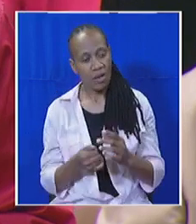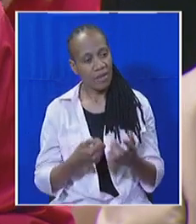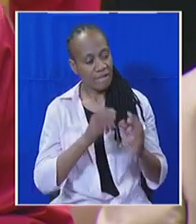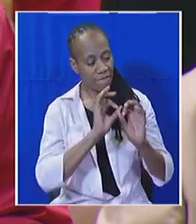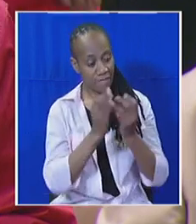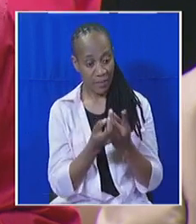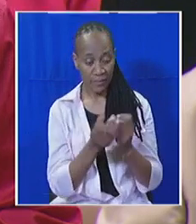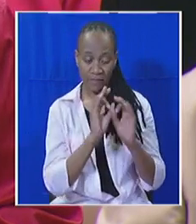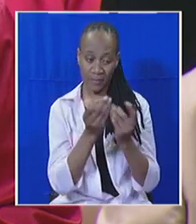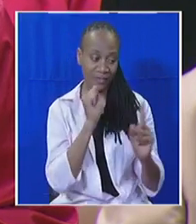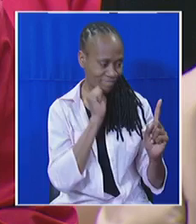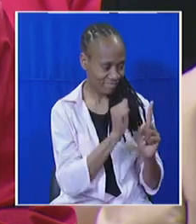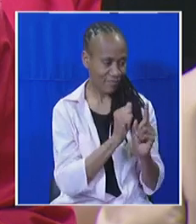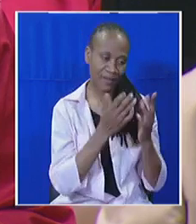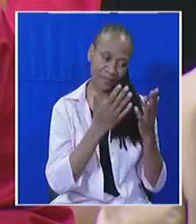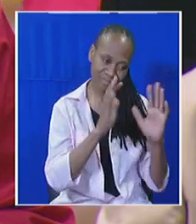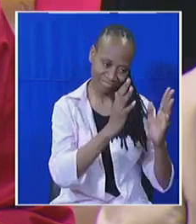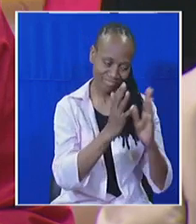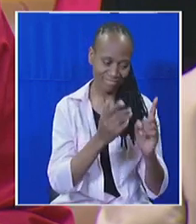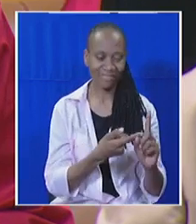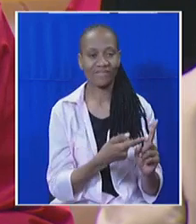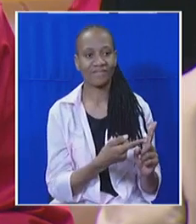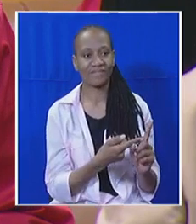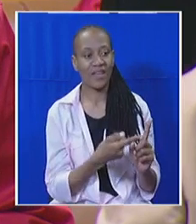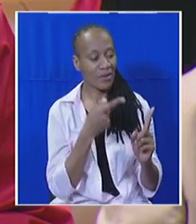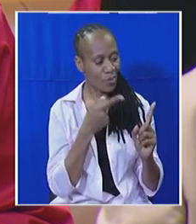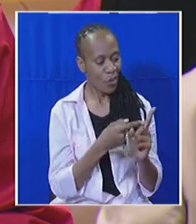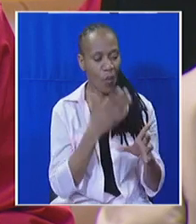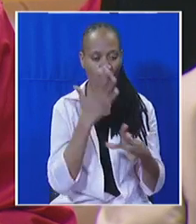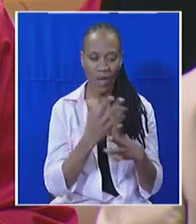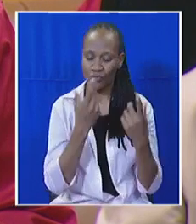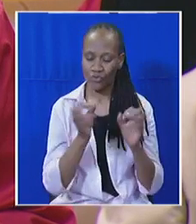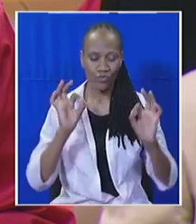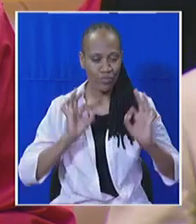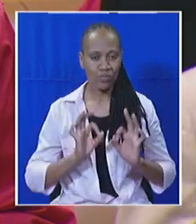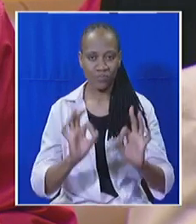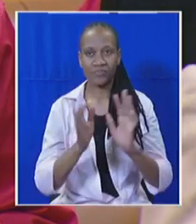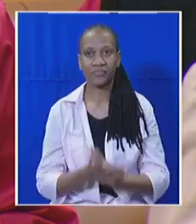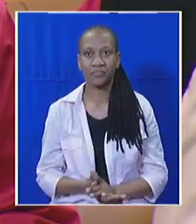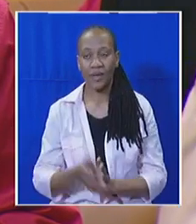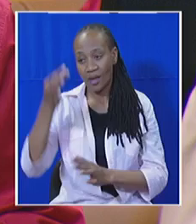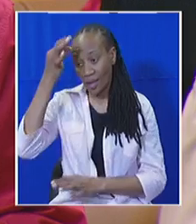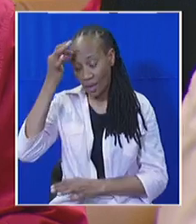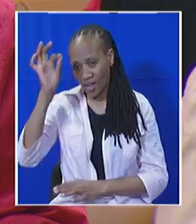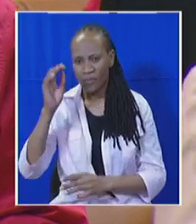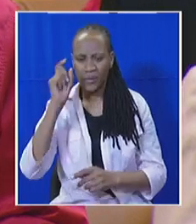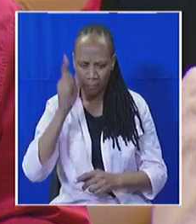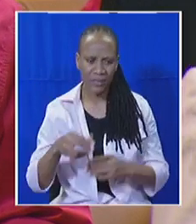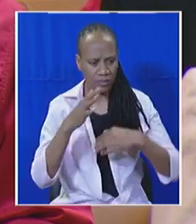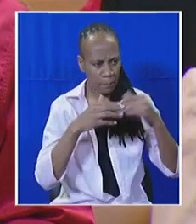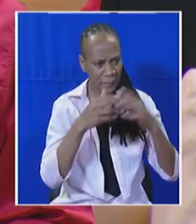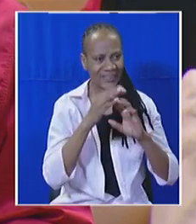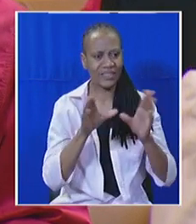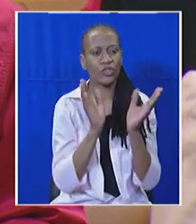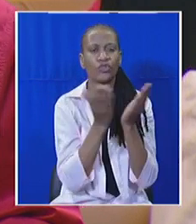family of Brenda Fassie for giving up Brenda for the greater good of the country. Calls on the government to build an academy named